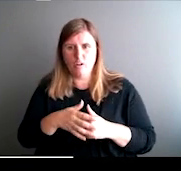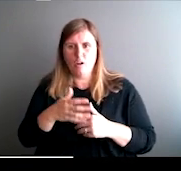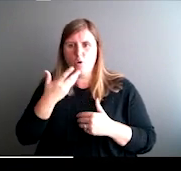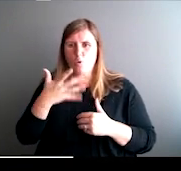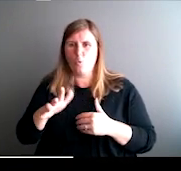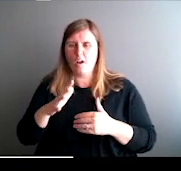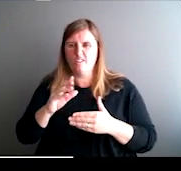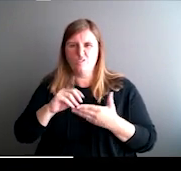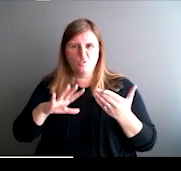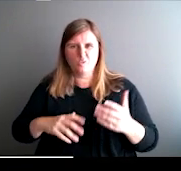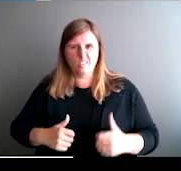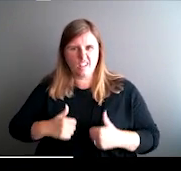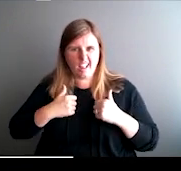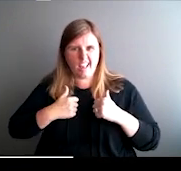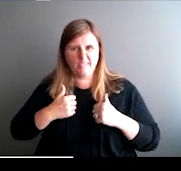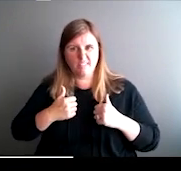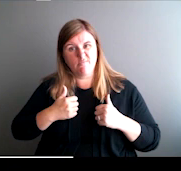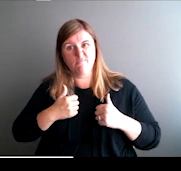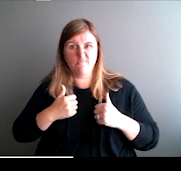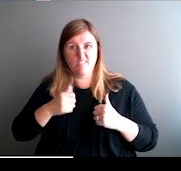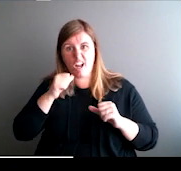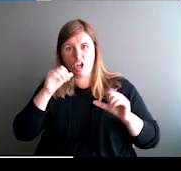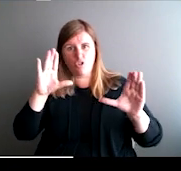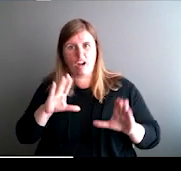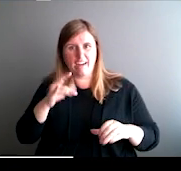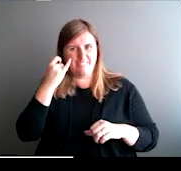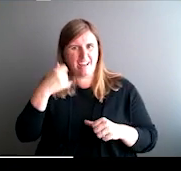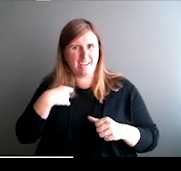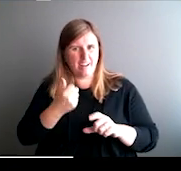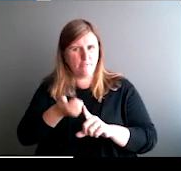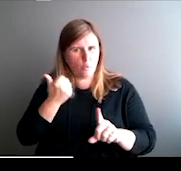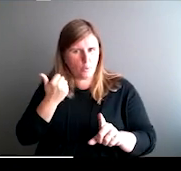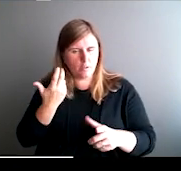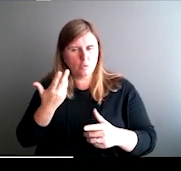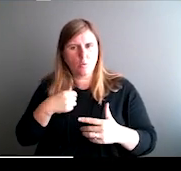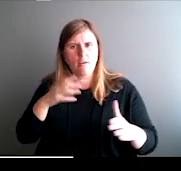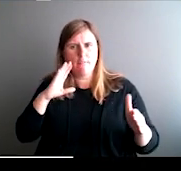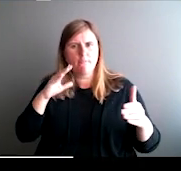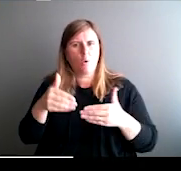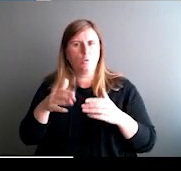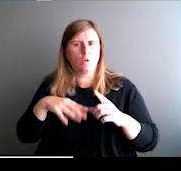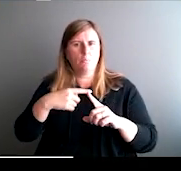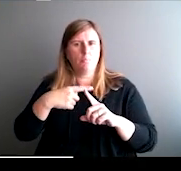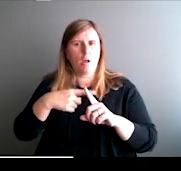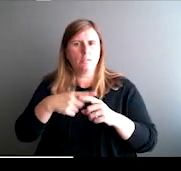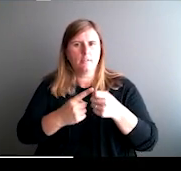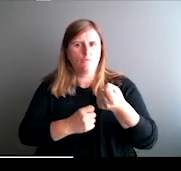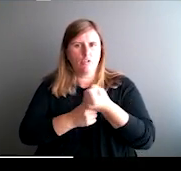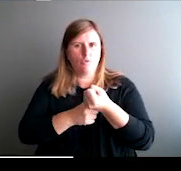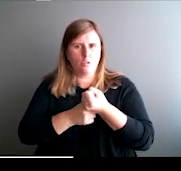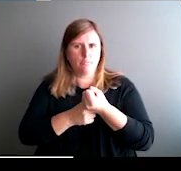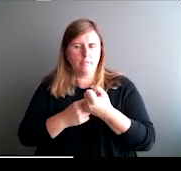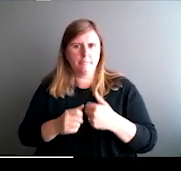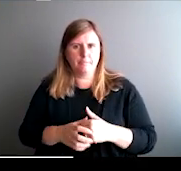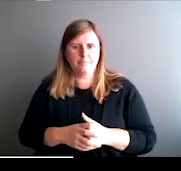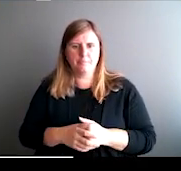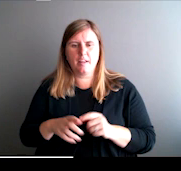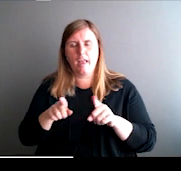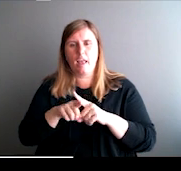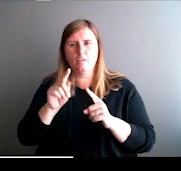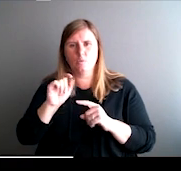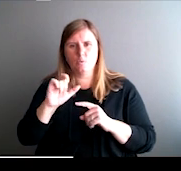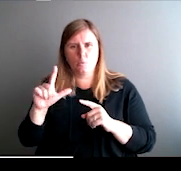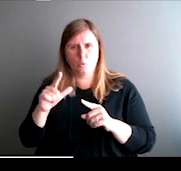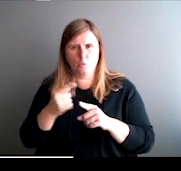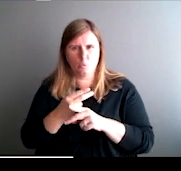make students' lives not so great if I can avoid it. So I'm going to focus on positive reinforcement as a tool to